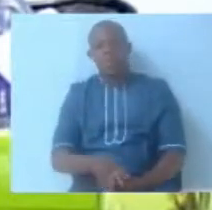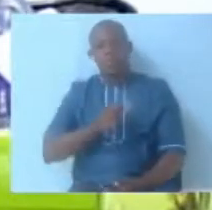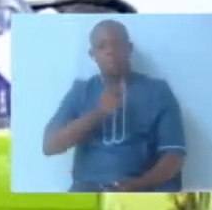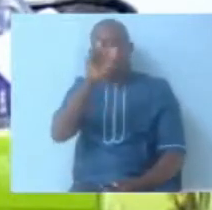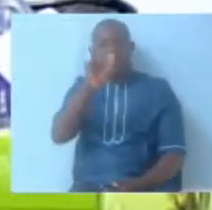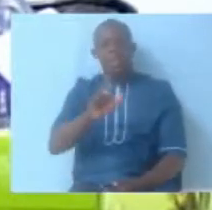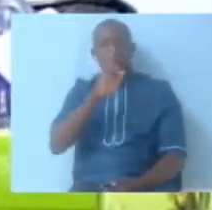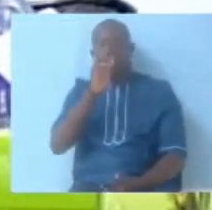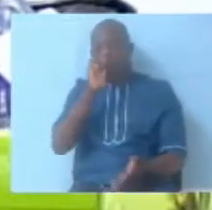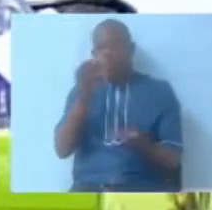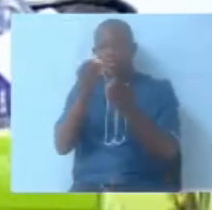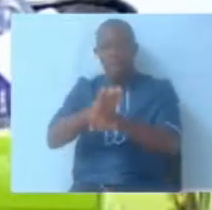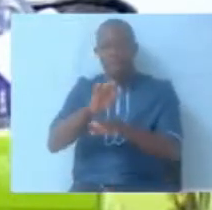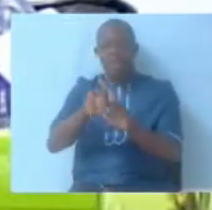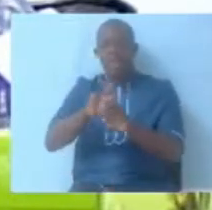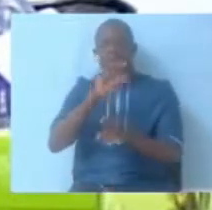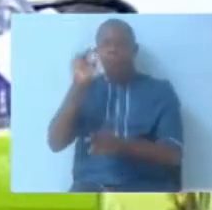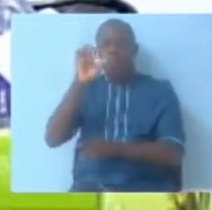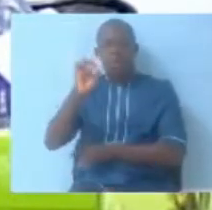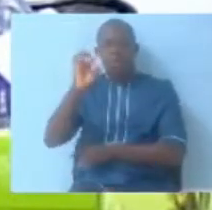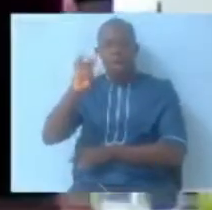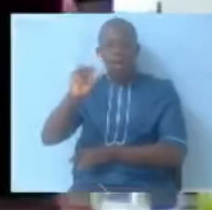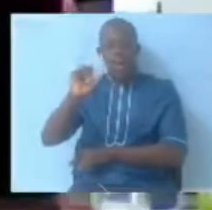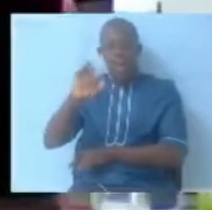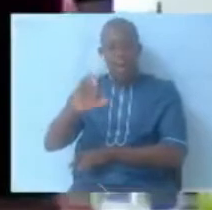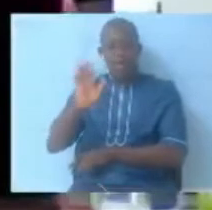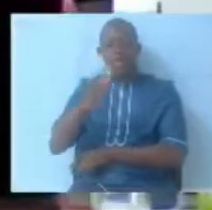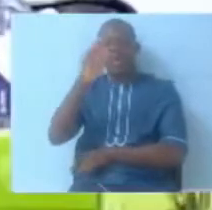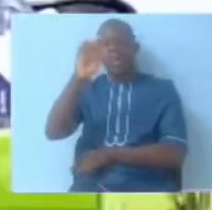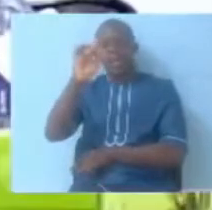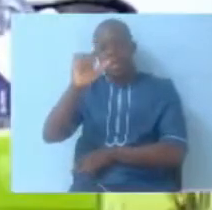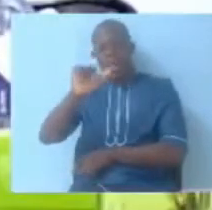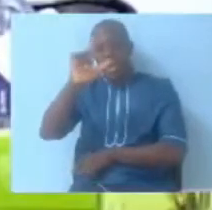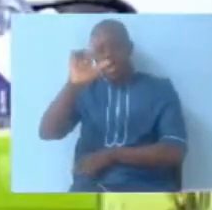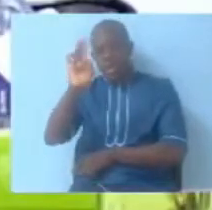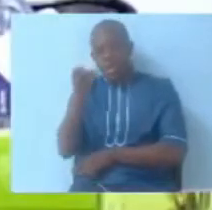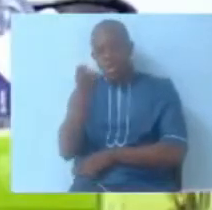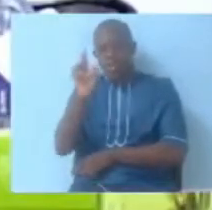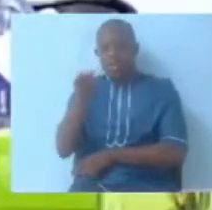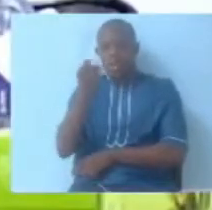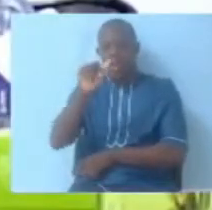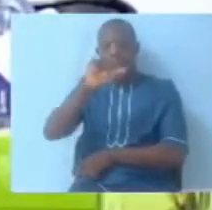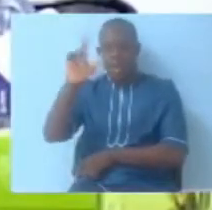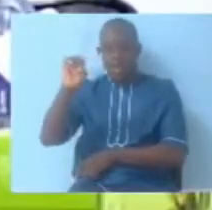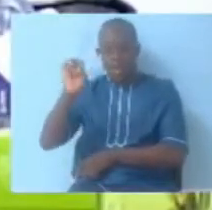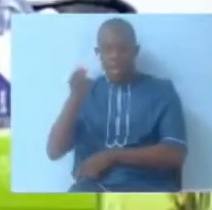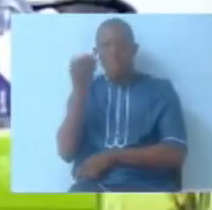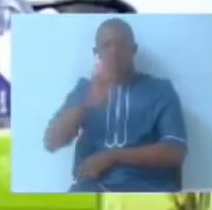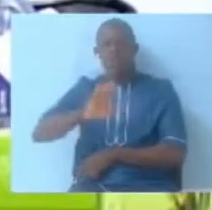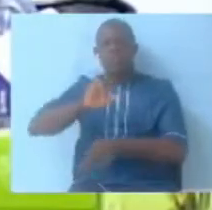Omar Al-Ghali. Gala Chief Justice Omar Al-Ghali. He was a Sierra Leonean by nationality. Atemu Sierra Leone banku dimoleti.